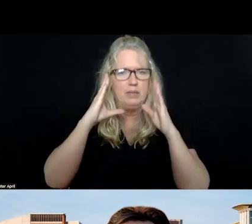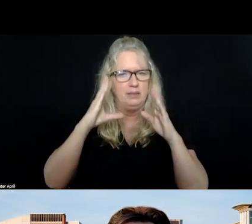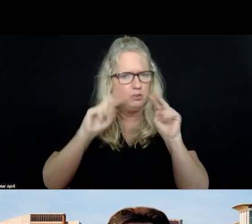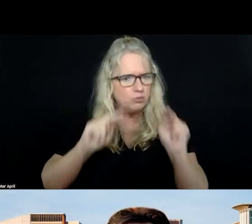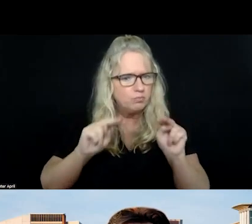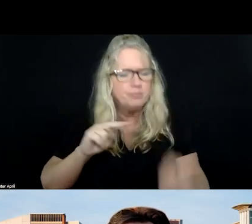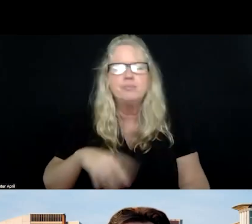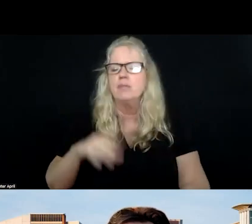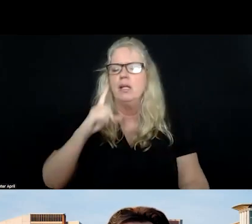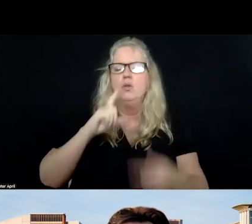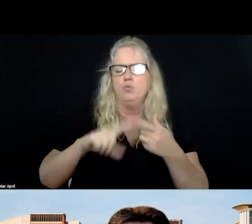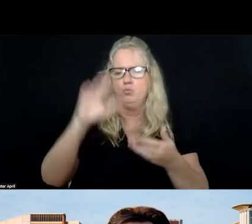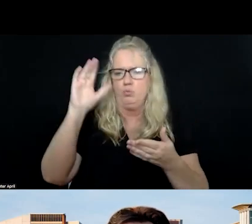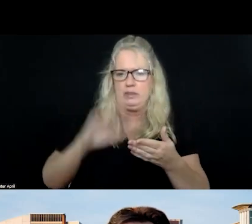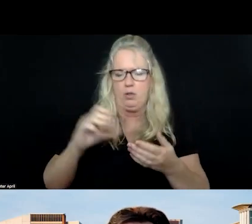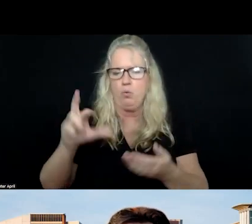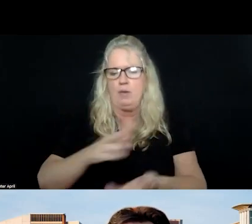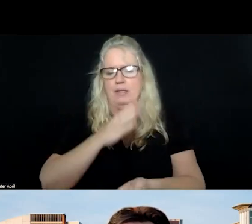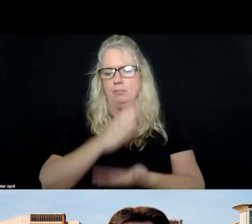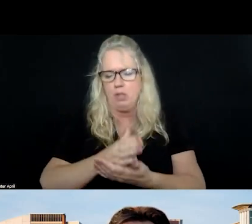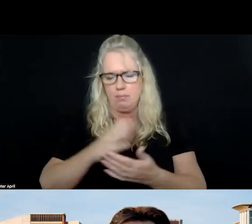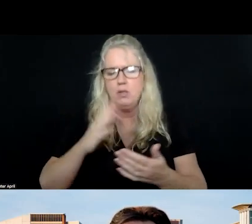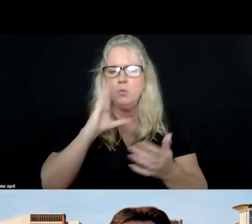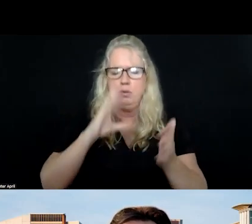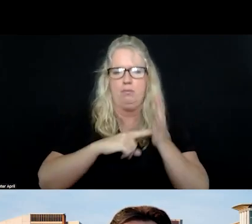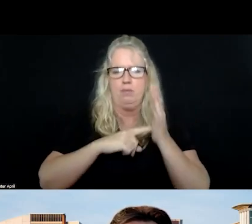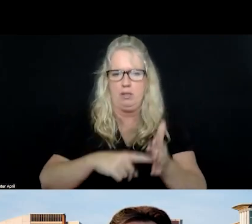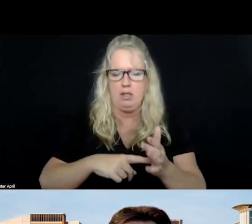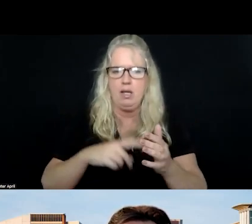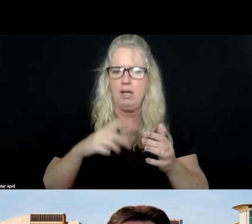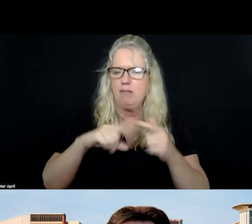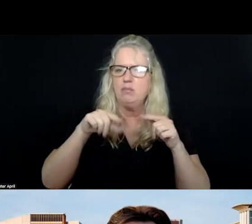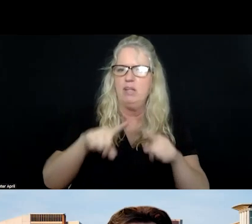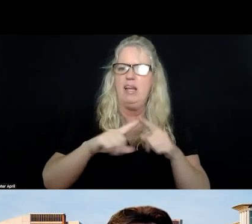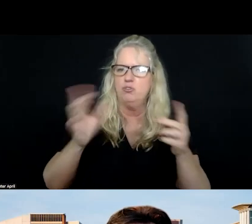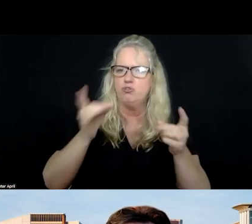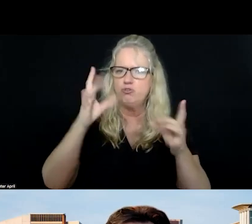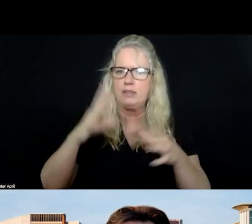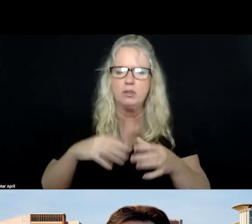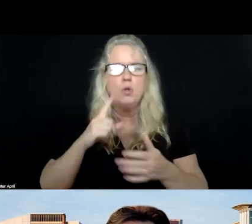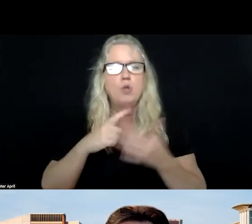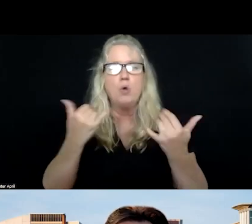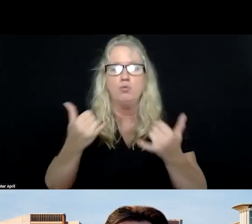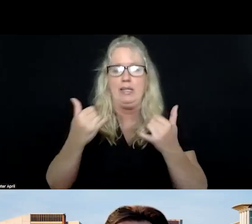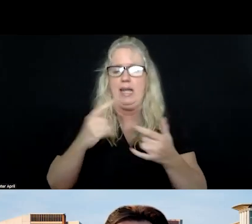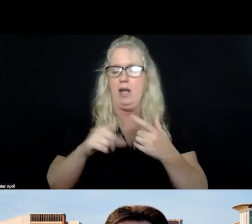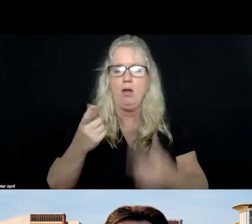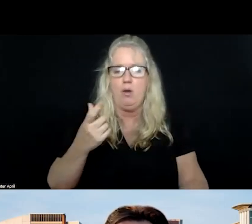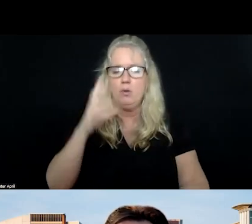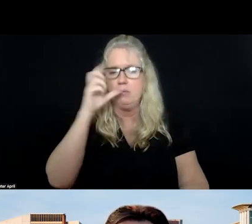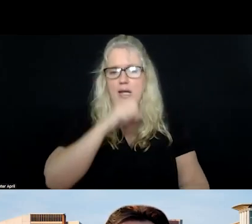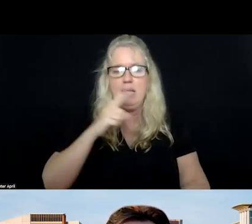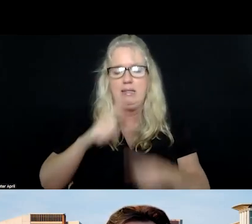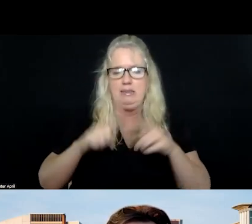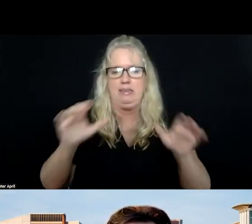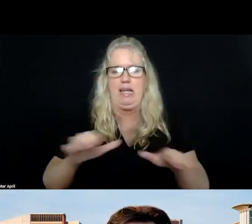The reduction or the stoppage often does present as a crisis. And what is missing right now is credible, actionable